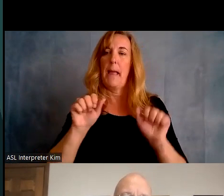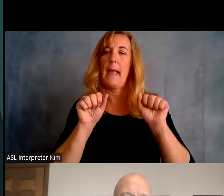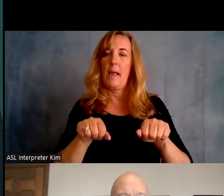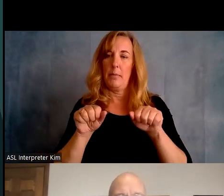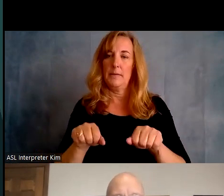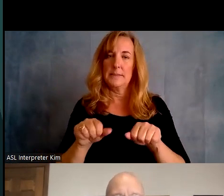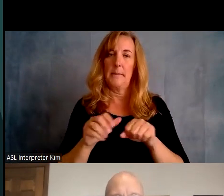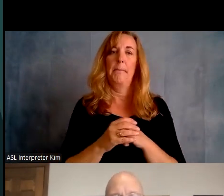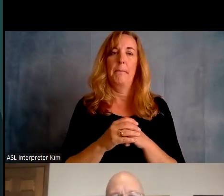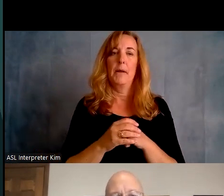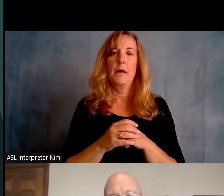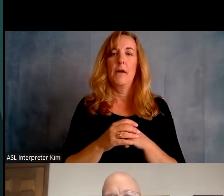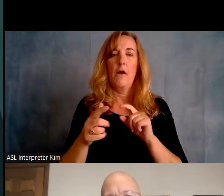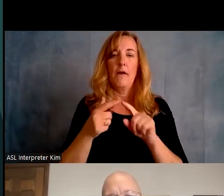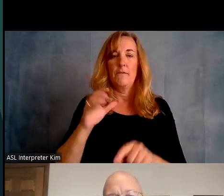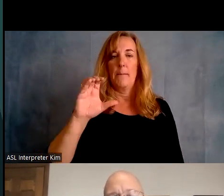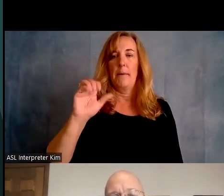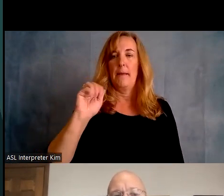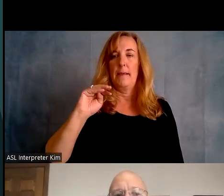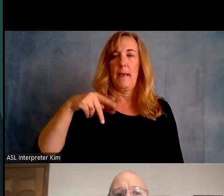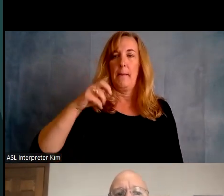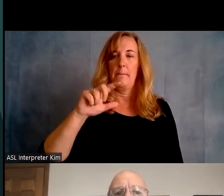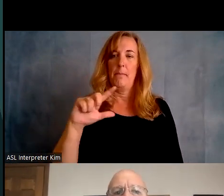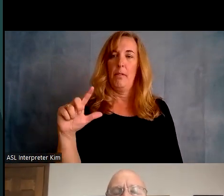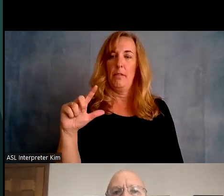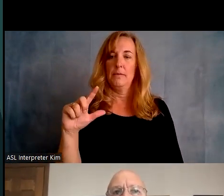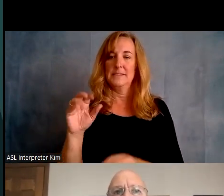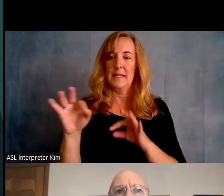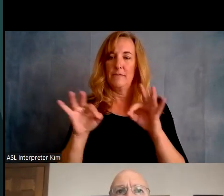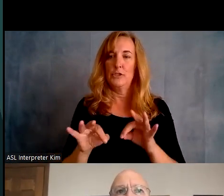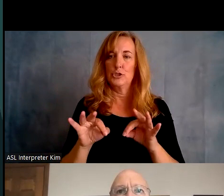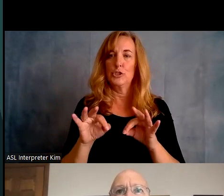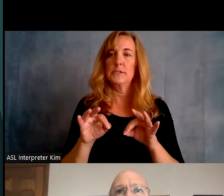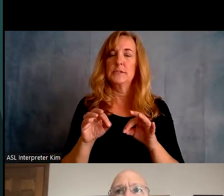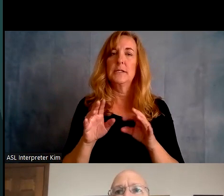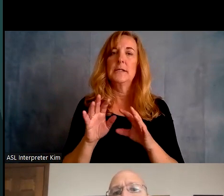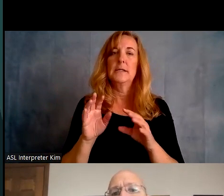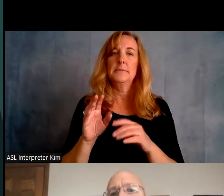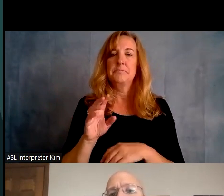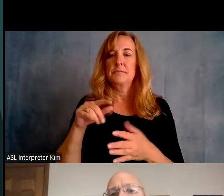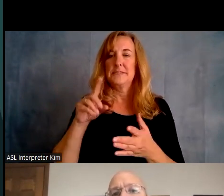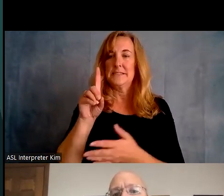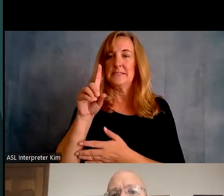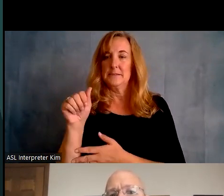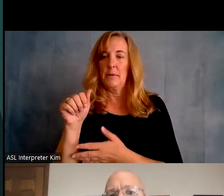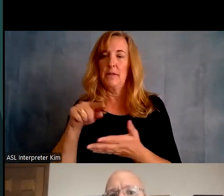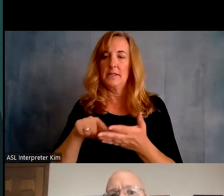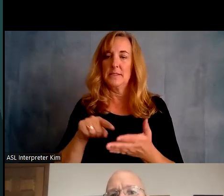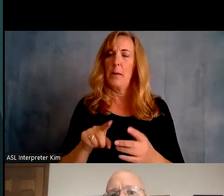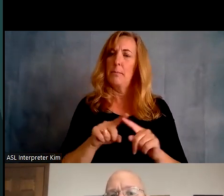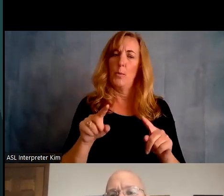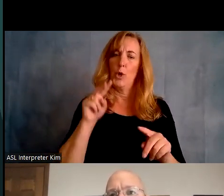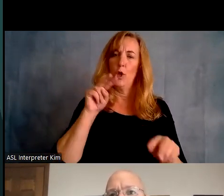Campbell's contribution to keywords for disability studies. We're looking at how ableism can get in the